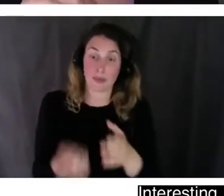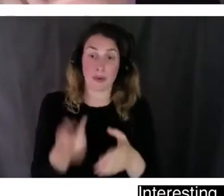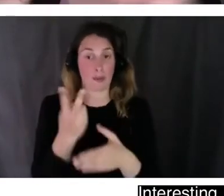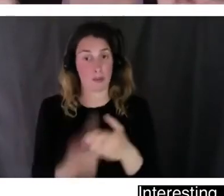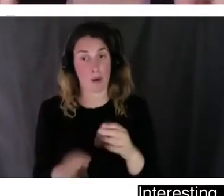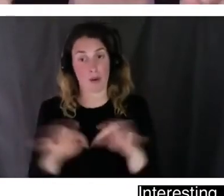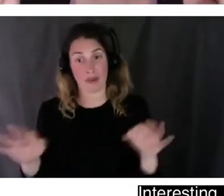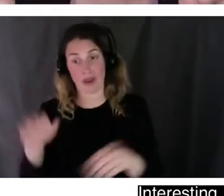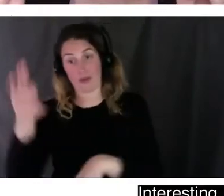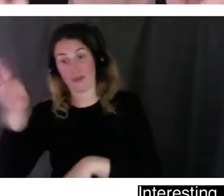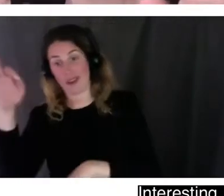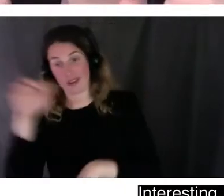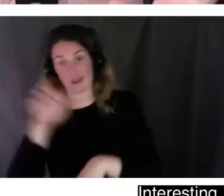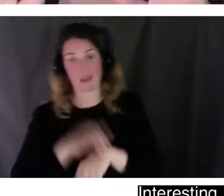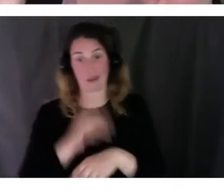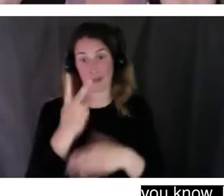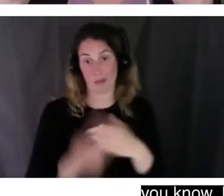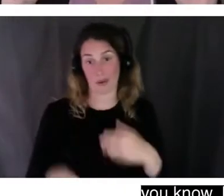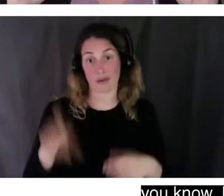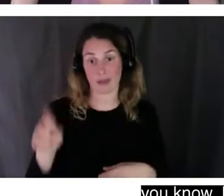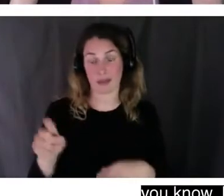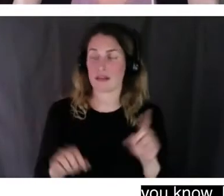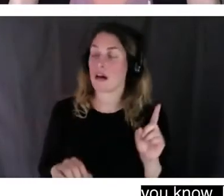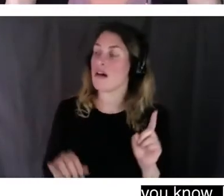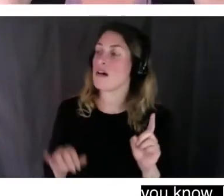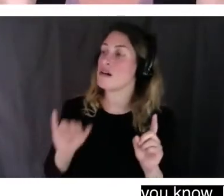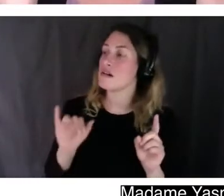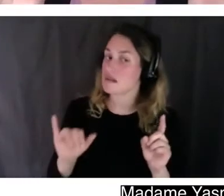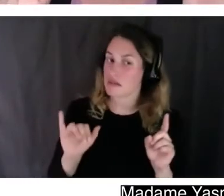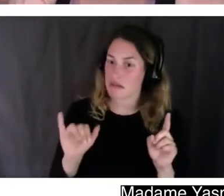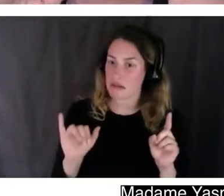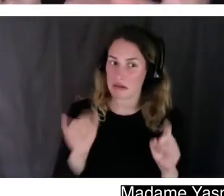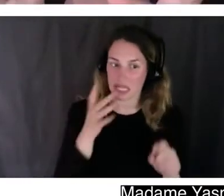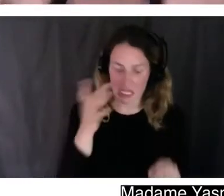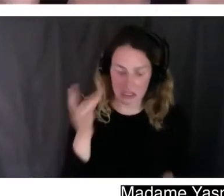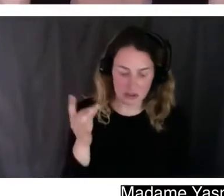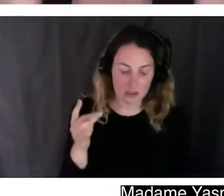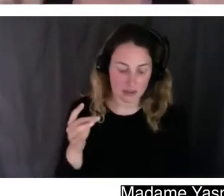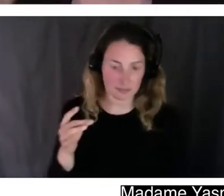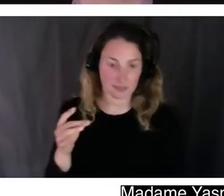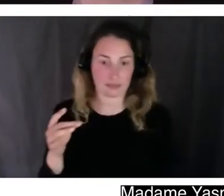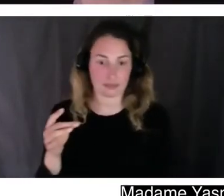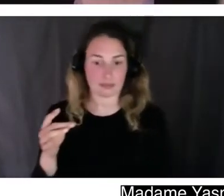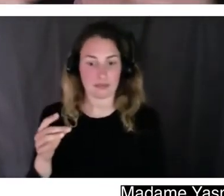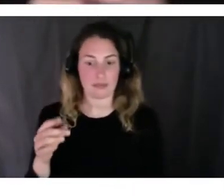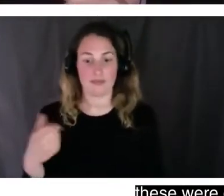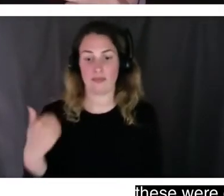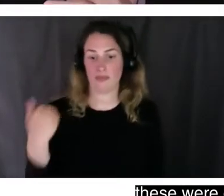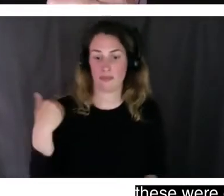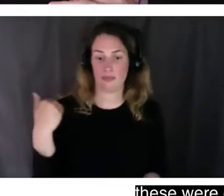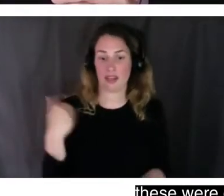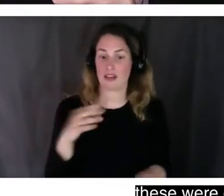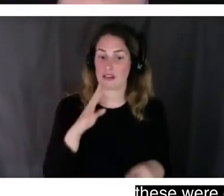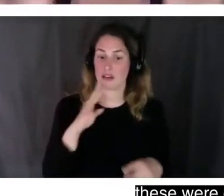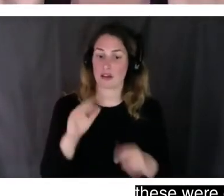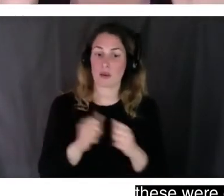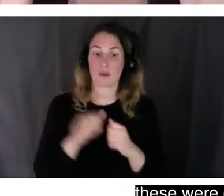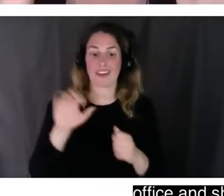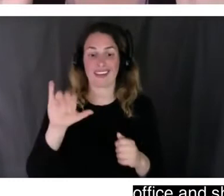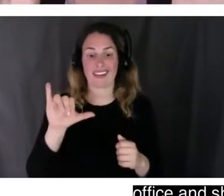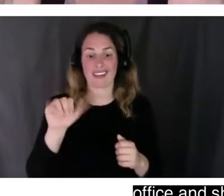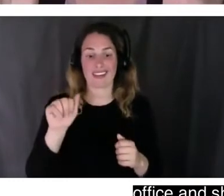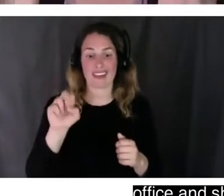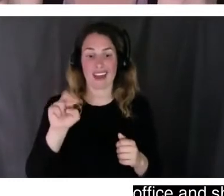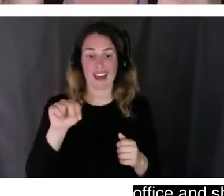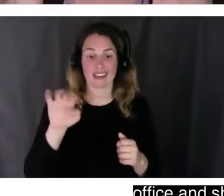Interesting. So, what's interesting to me, though, is, I remember I was speaking with Madame Yasmin Laroche, Deputy Minister, and these were directives that came through